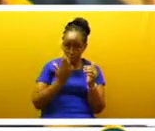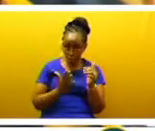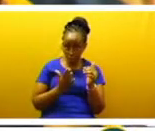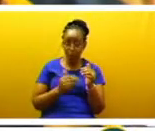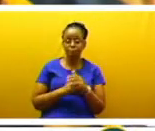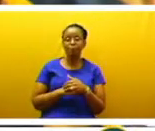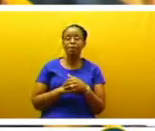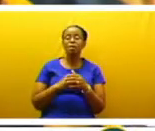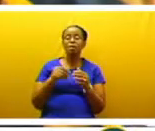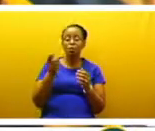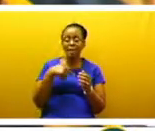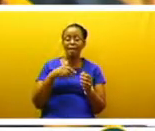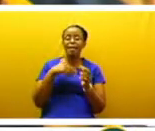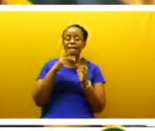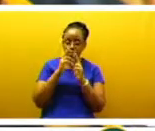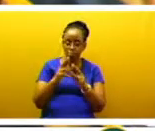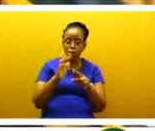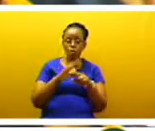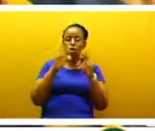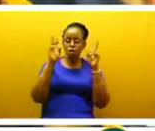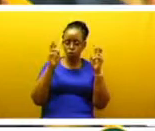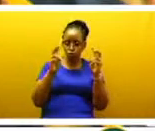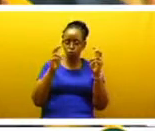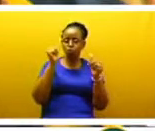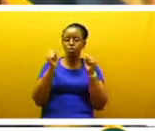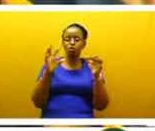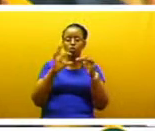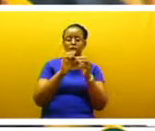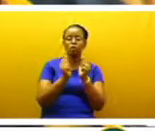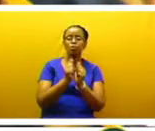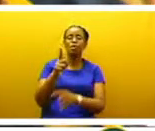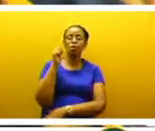responding to matters of law.